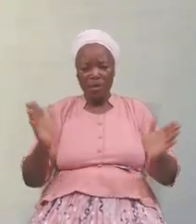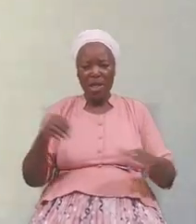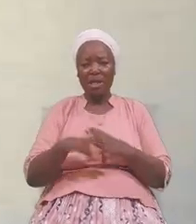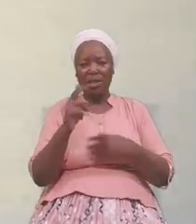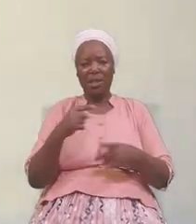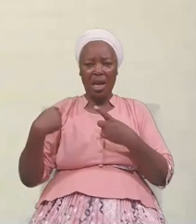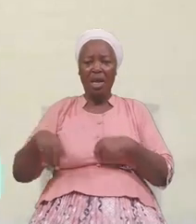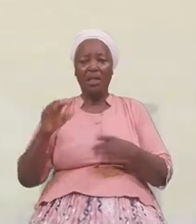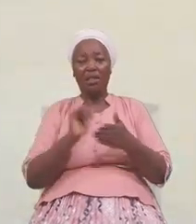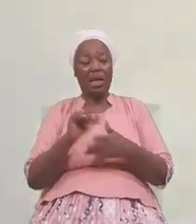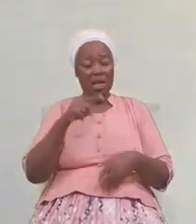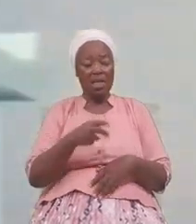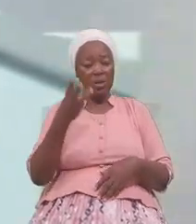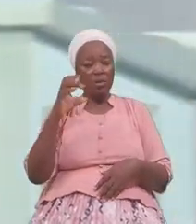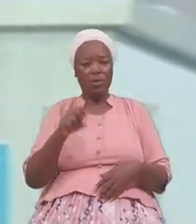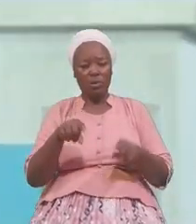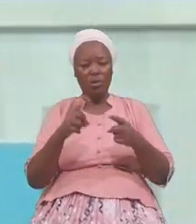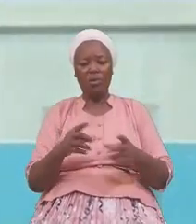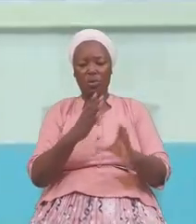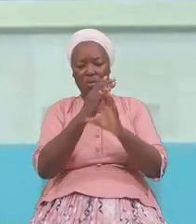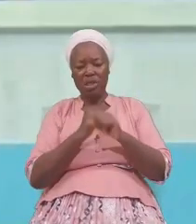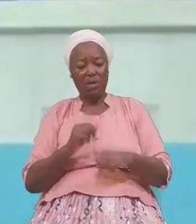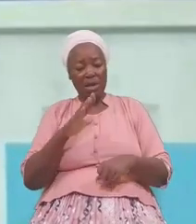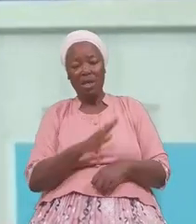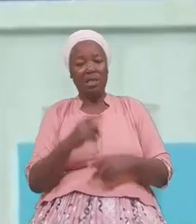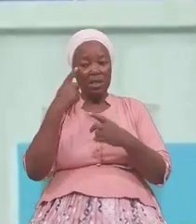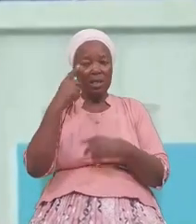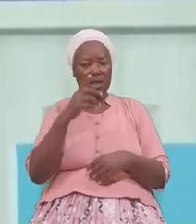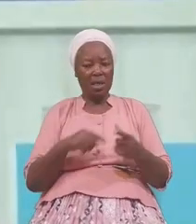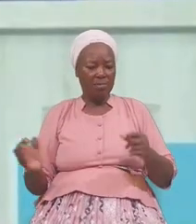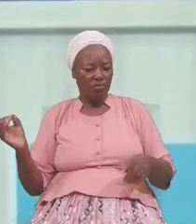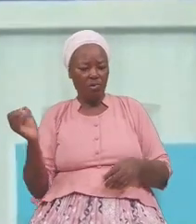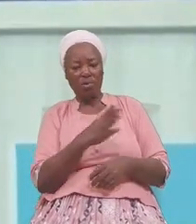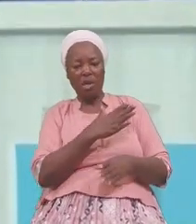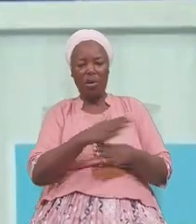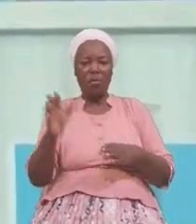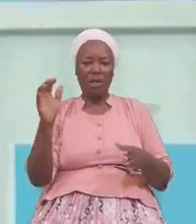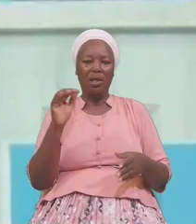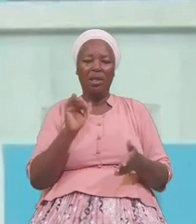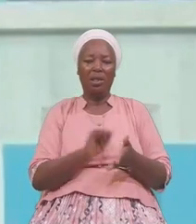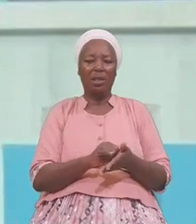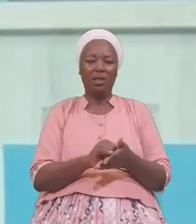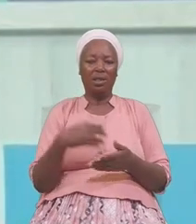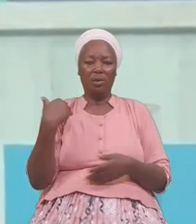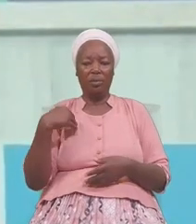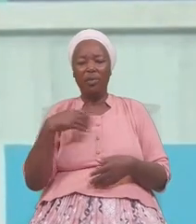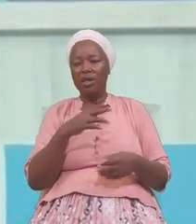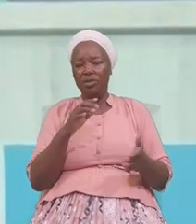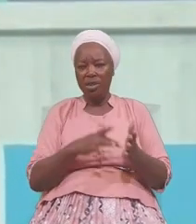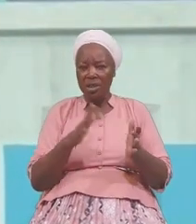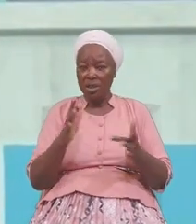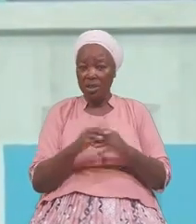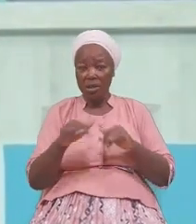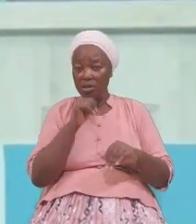that he was going to receive his sight, he cast that away. Jesus did